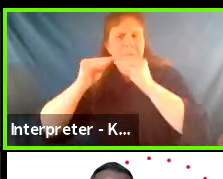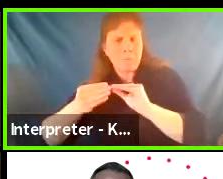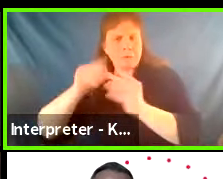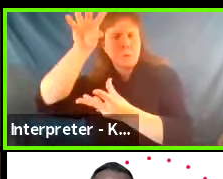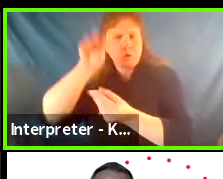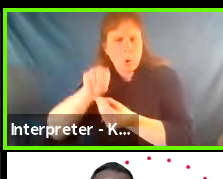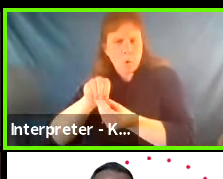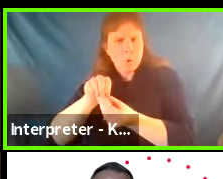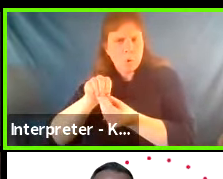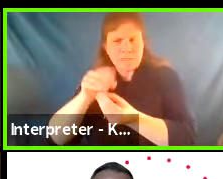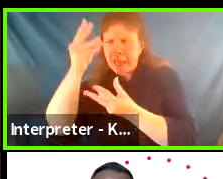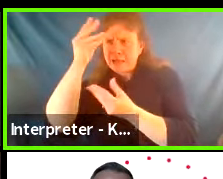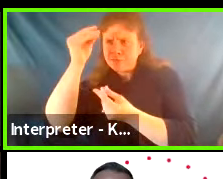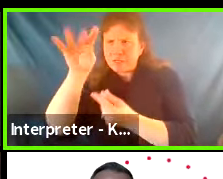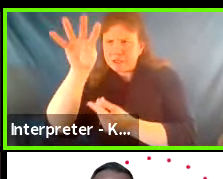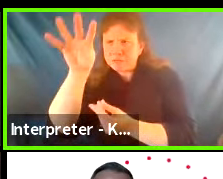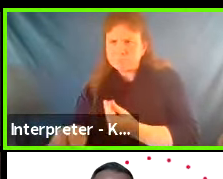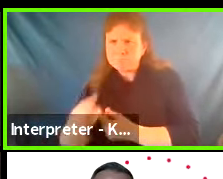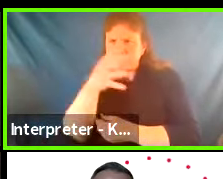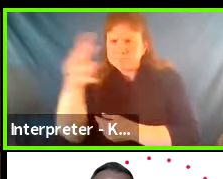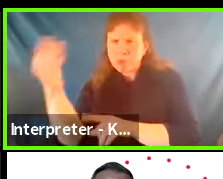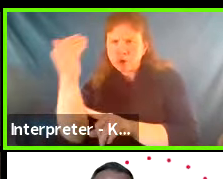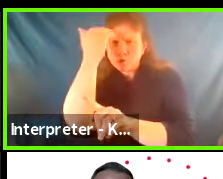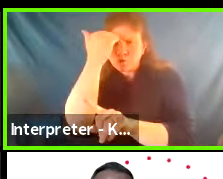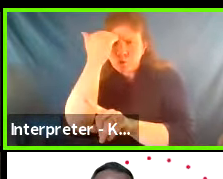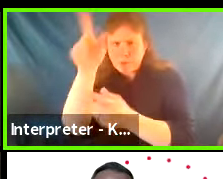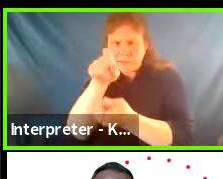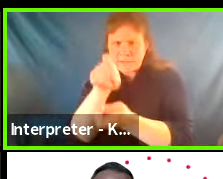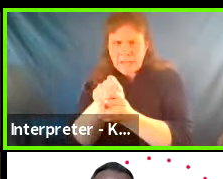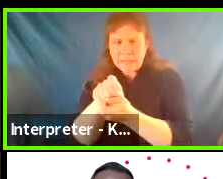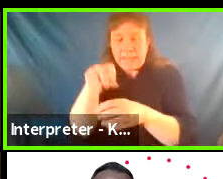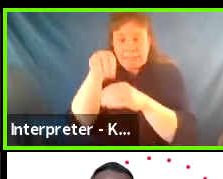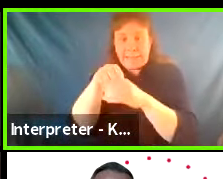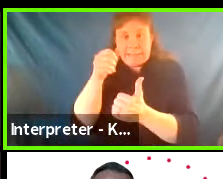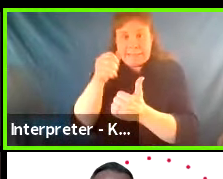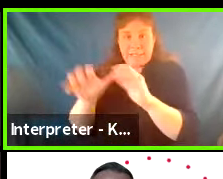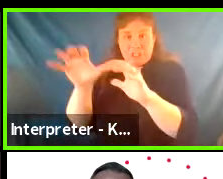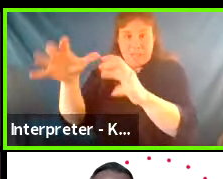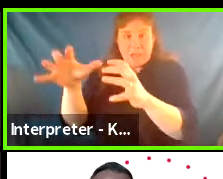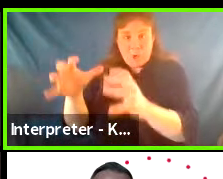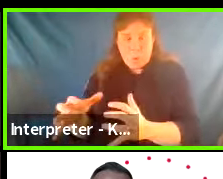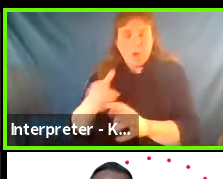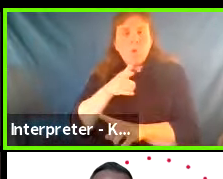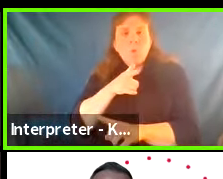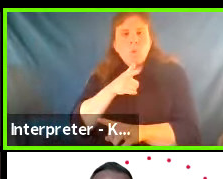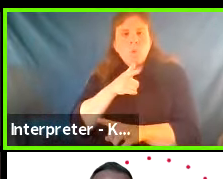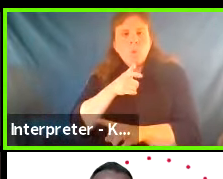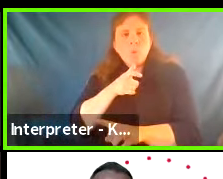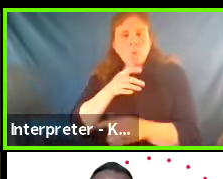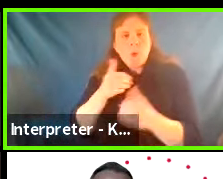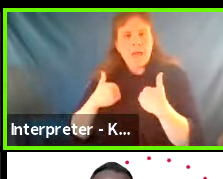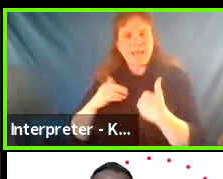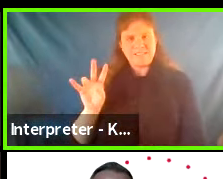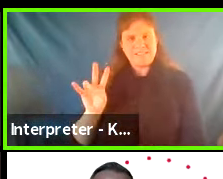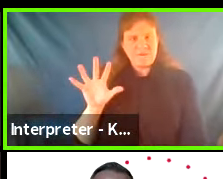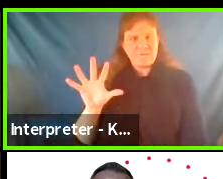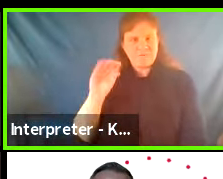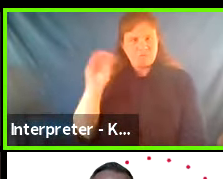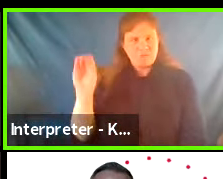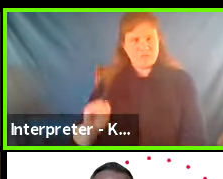who is within those categories, who is getting 75% of their vaccine out there versus